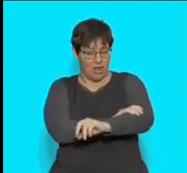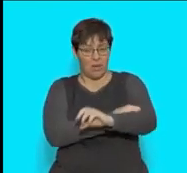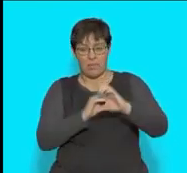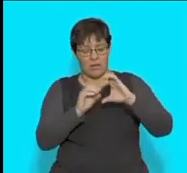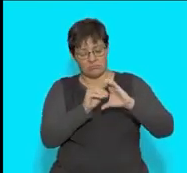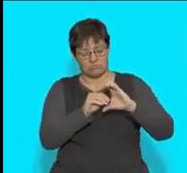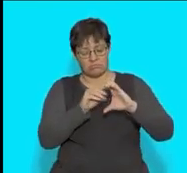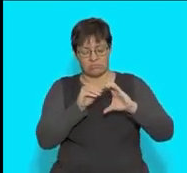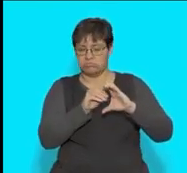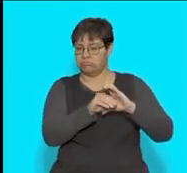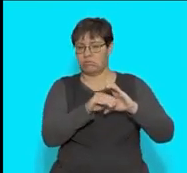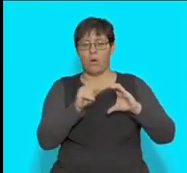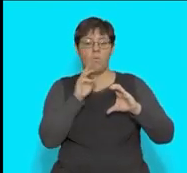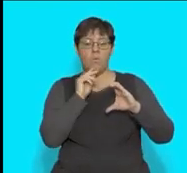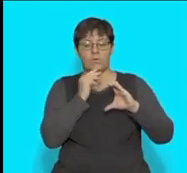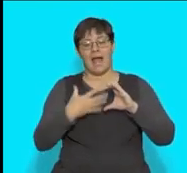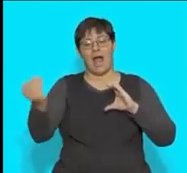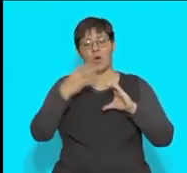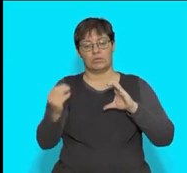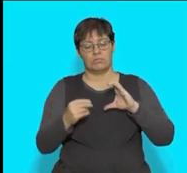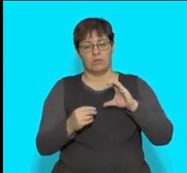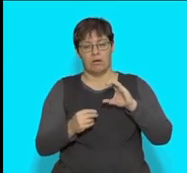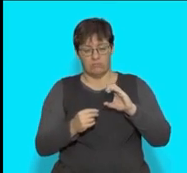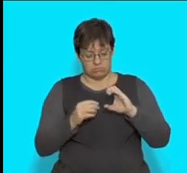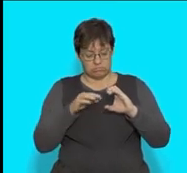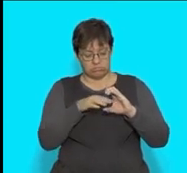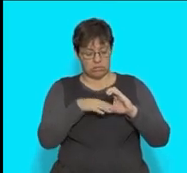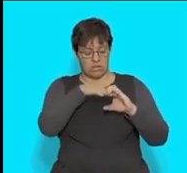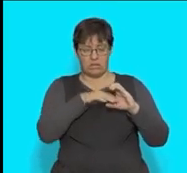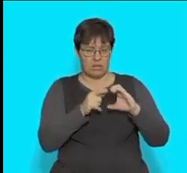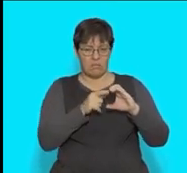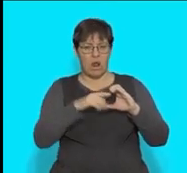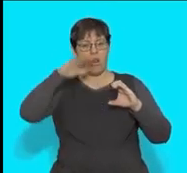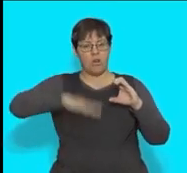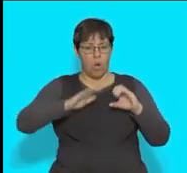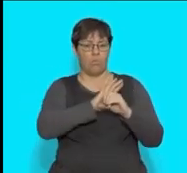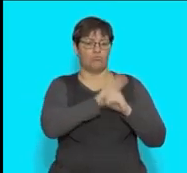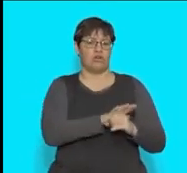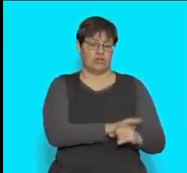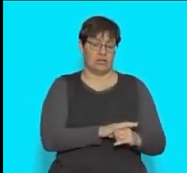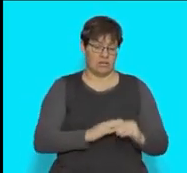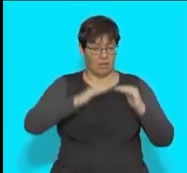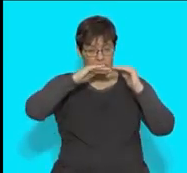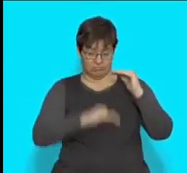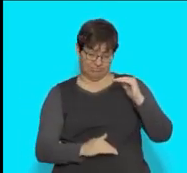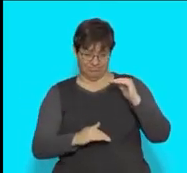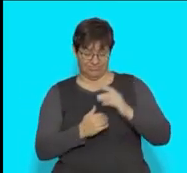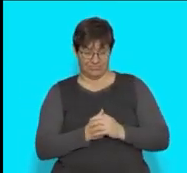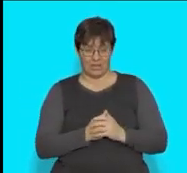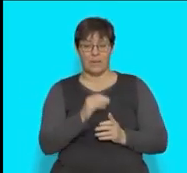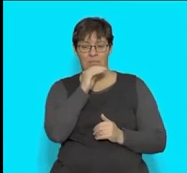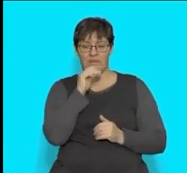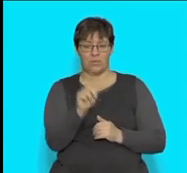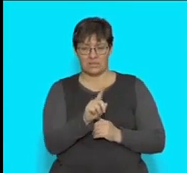what is happening? Water is moving out of the blood, and I don't want it to move out the blood. So what